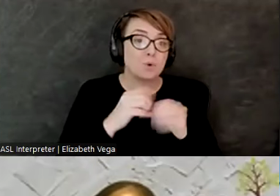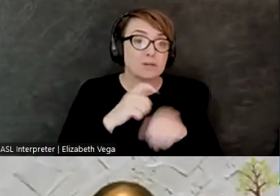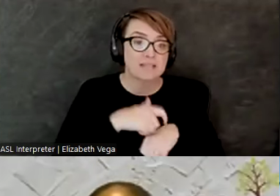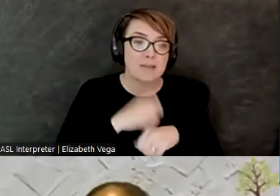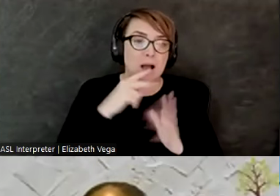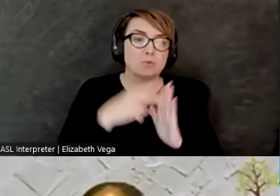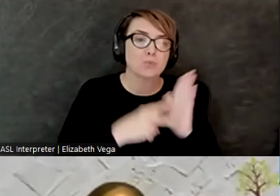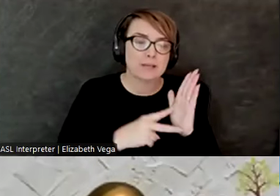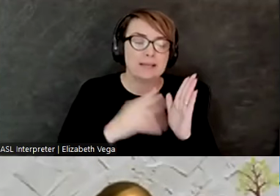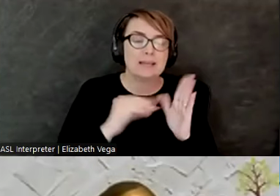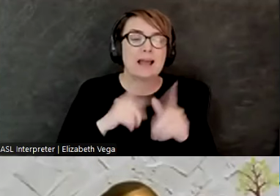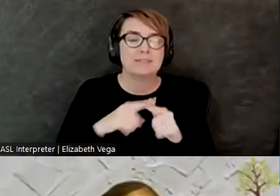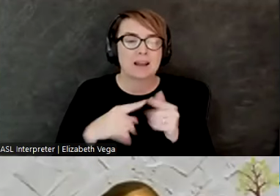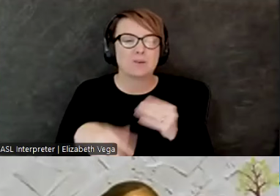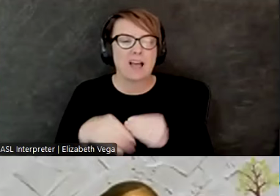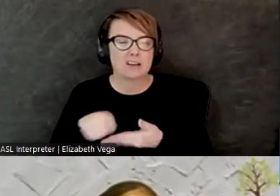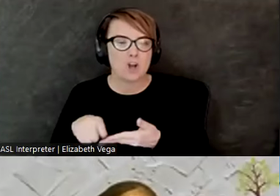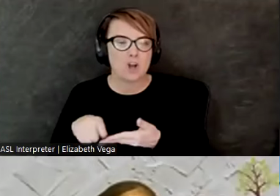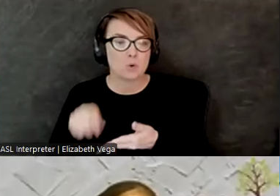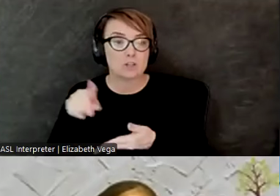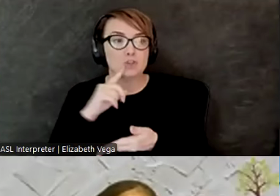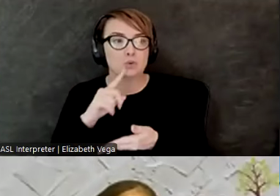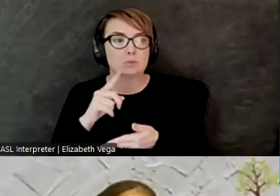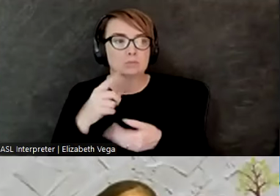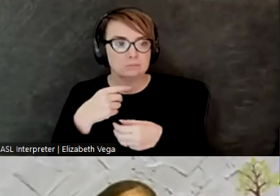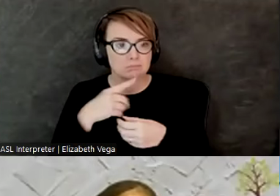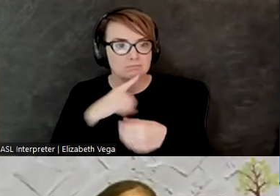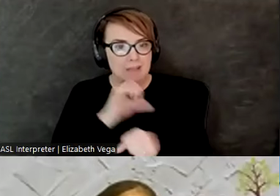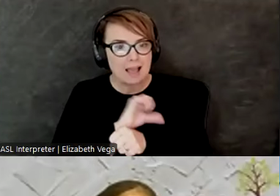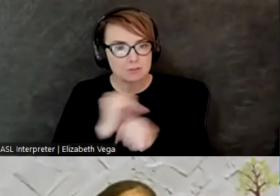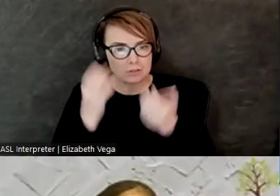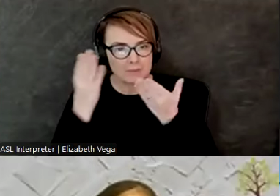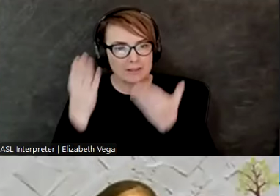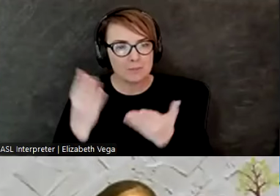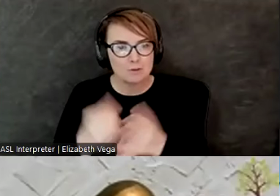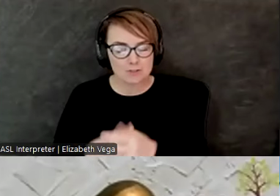note that you've made the motion. But let me just to say what again, repeat what that was.